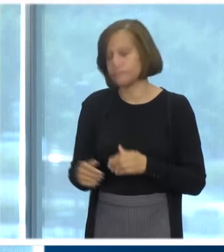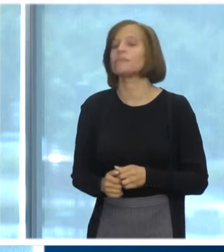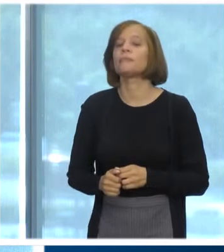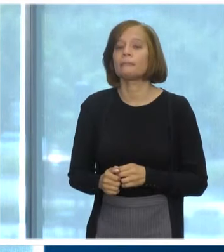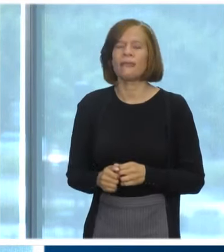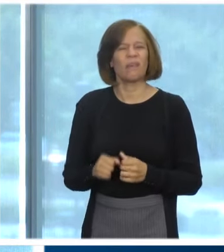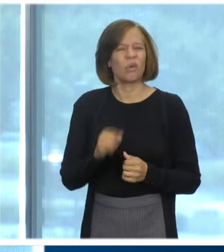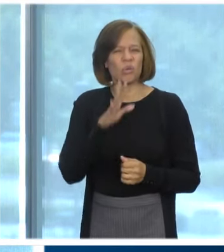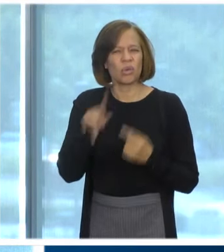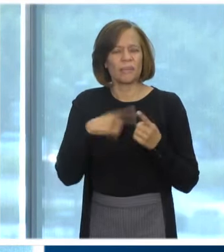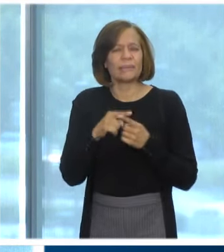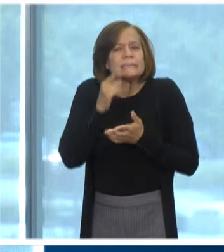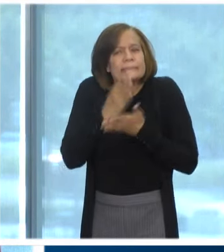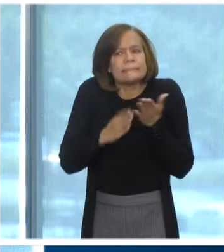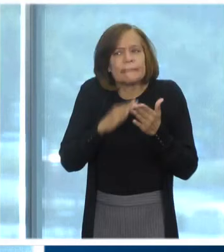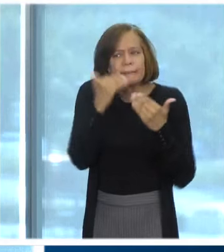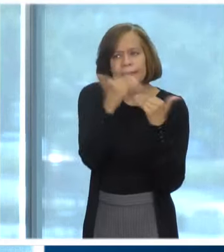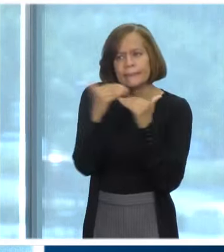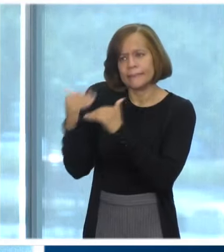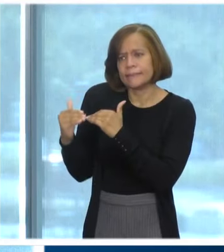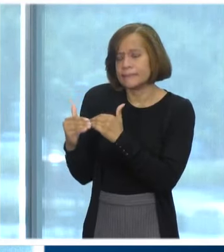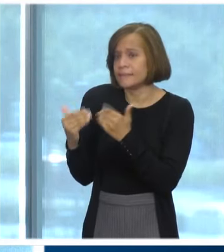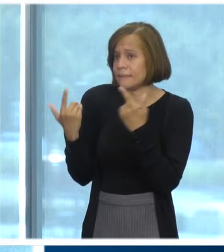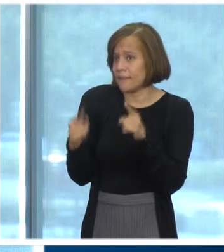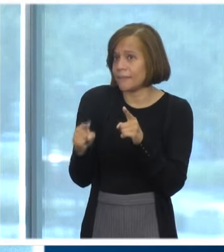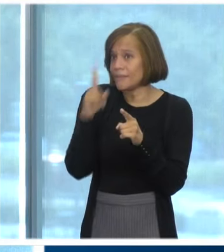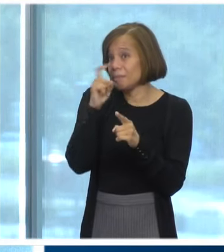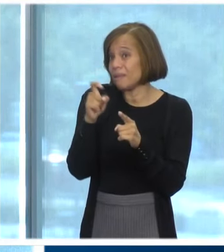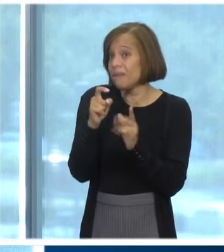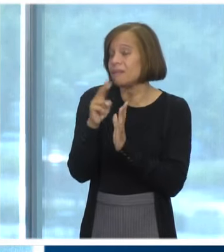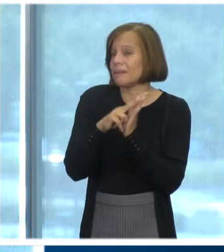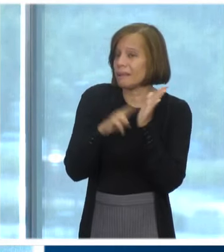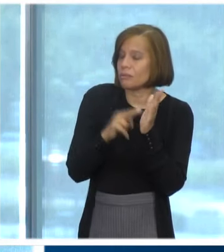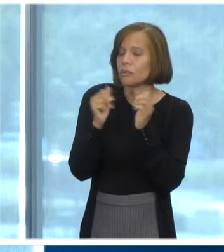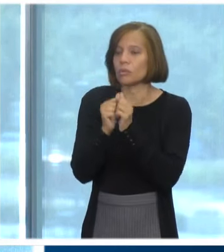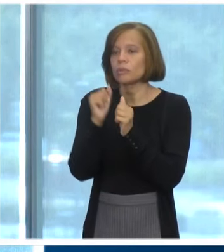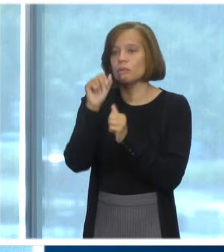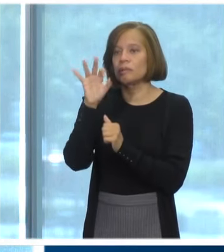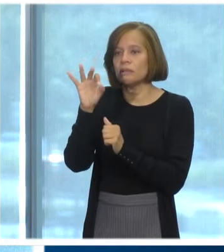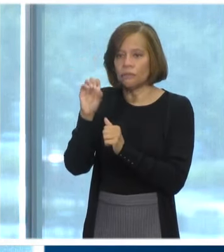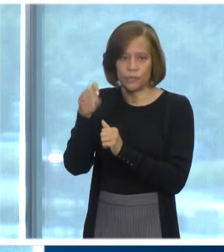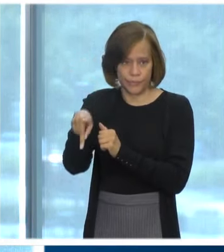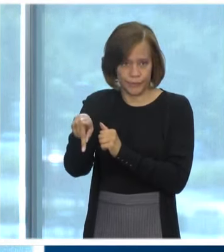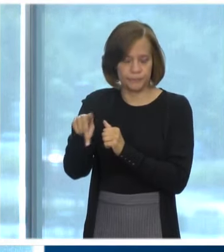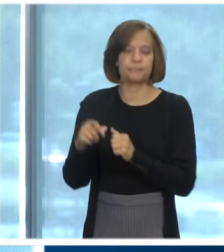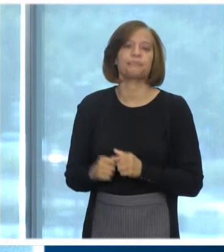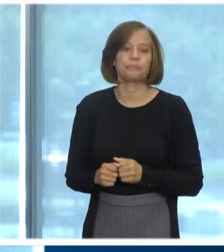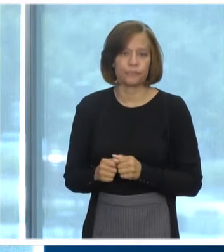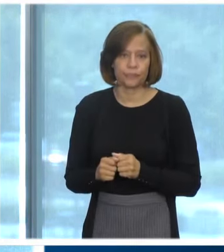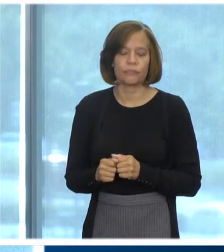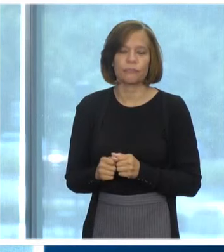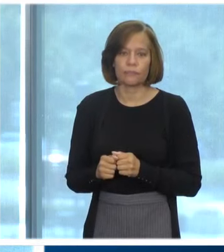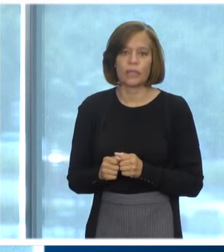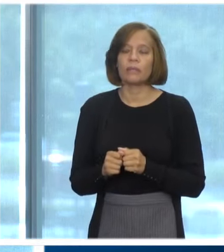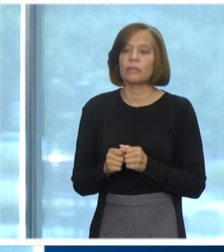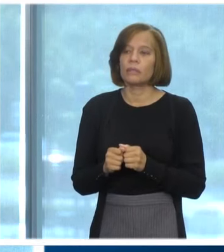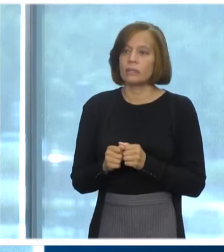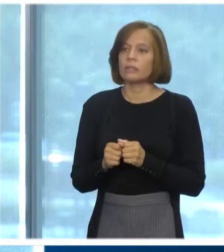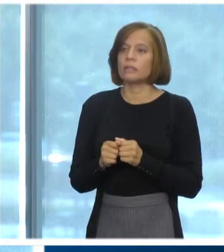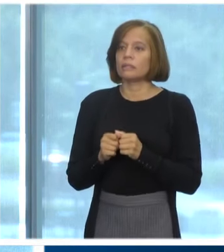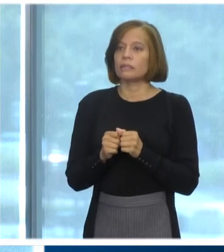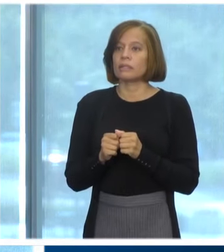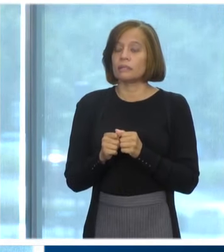that exist in these investigations by virtue of the contract with the FOP. The collective bargaining agreement with the Fraternal